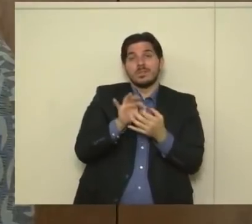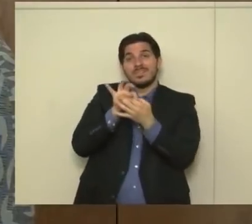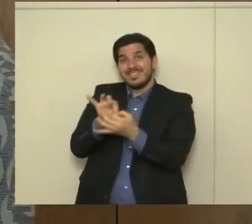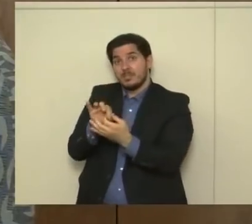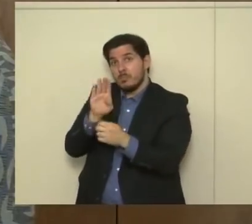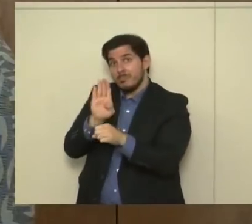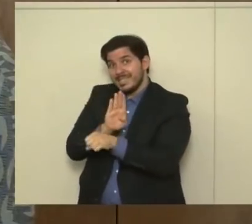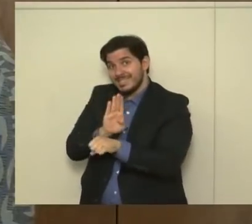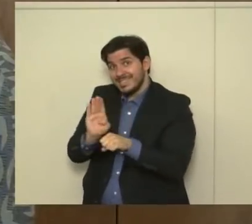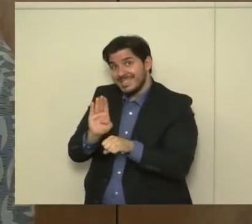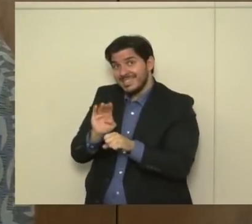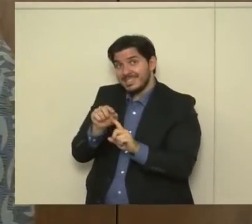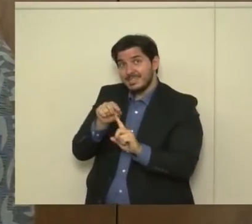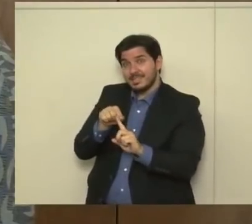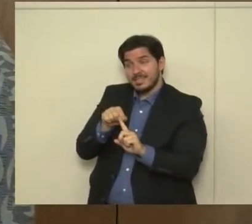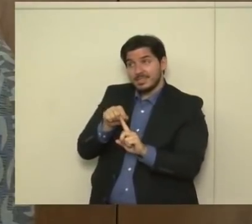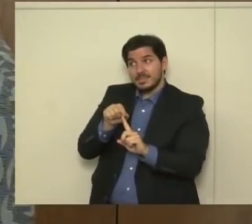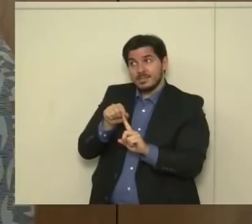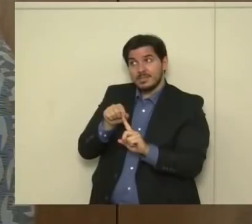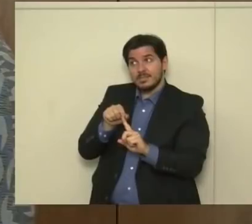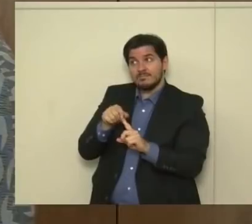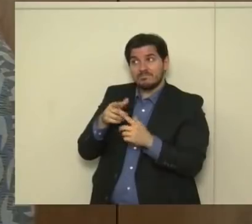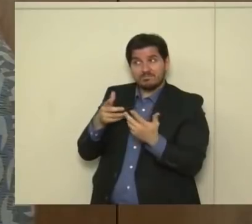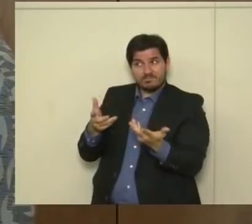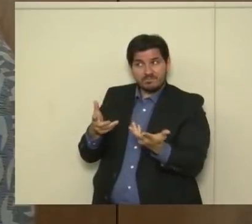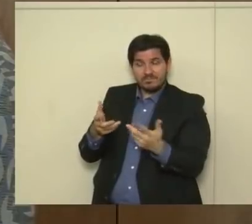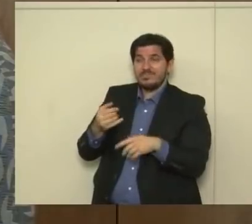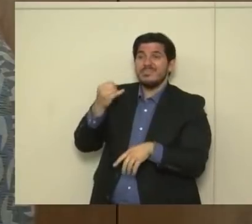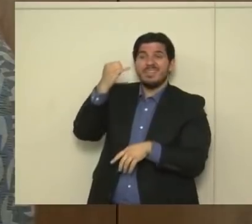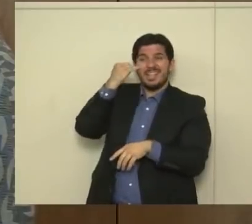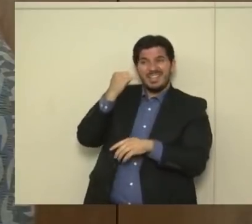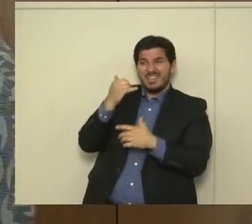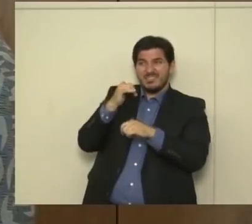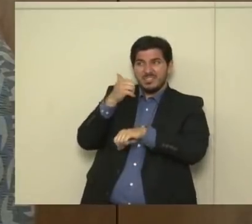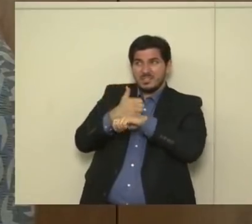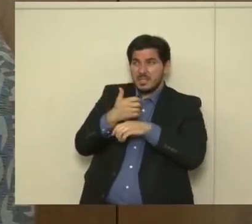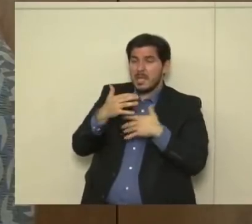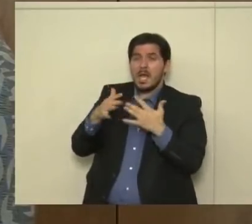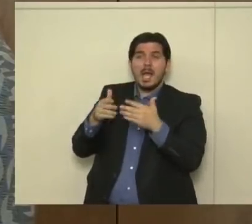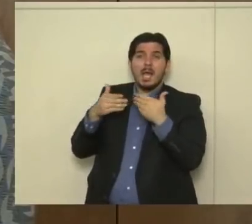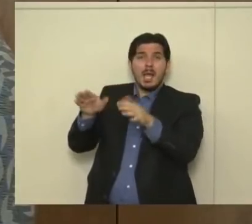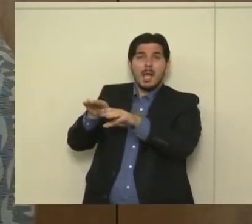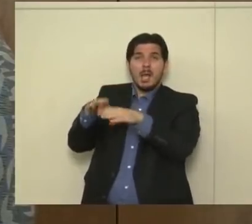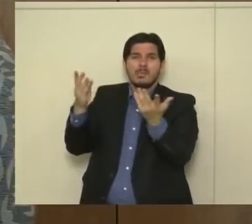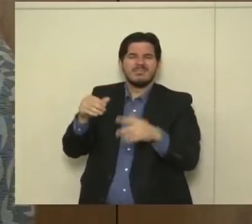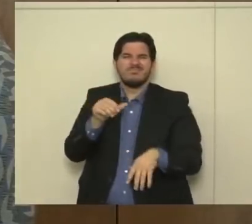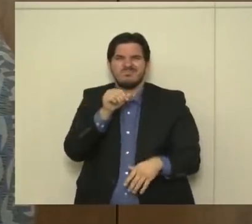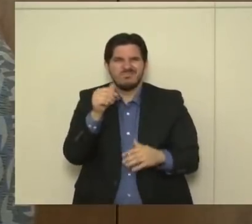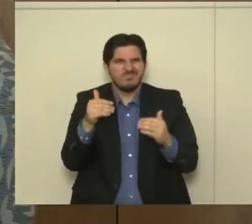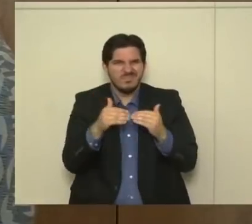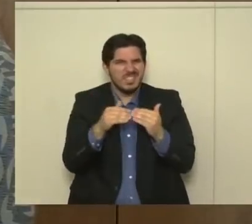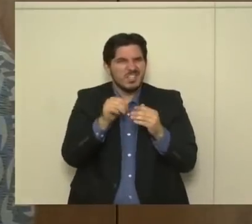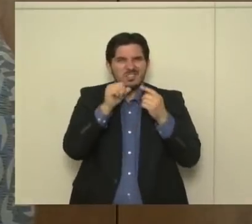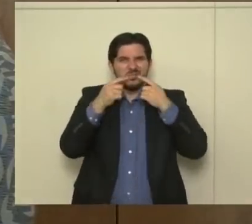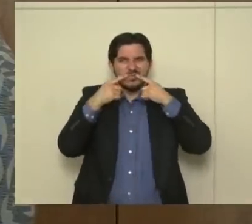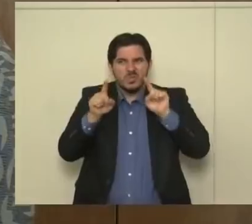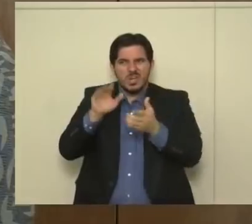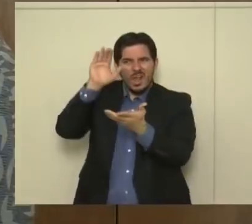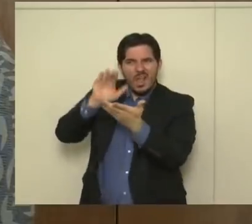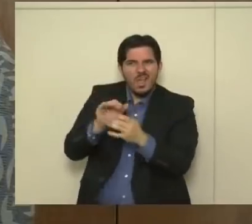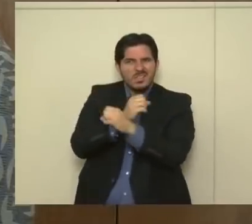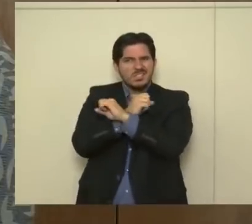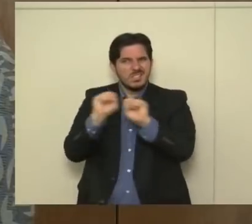be completely unfair and ineffective, and I wouldn't be able, nor would the map be able to really